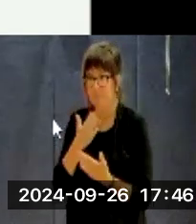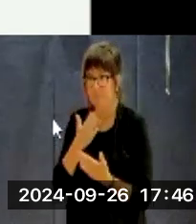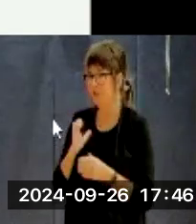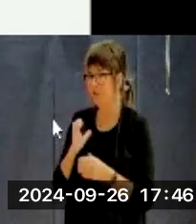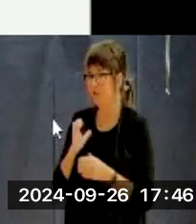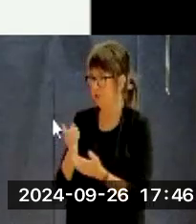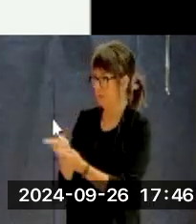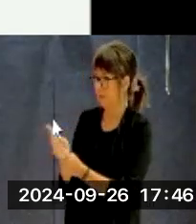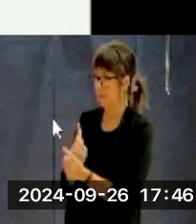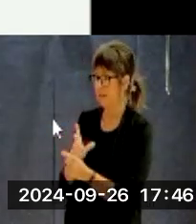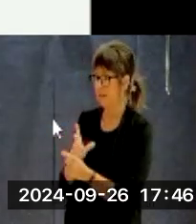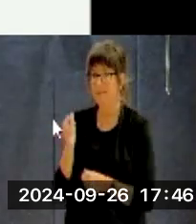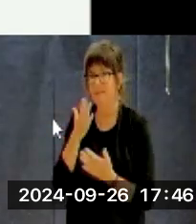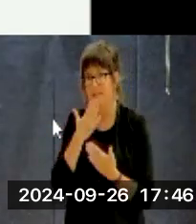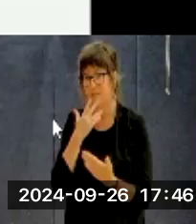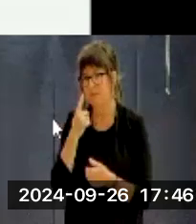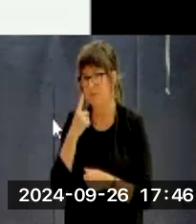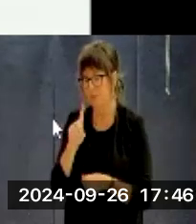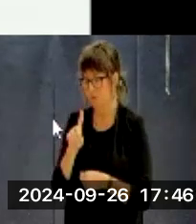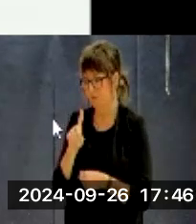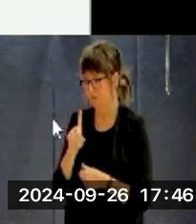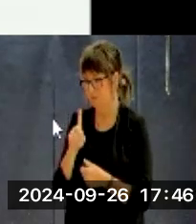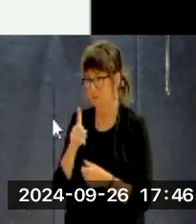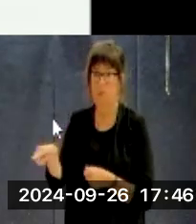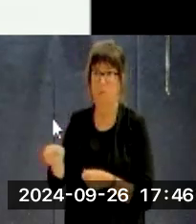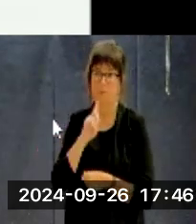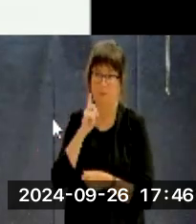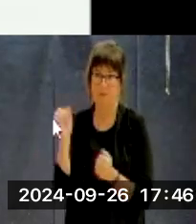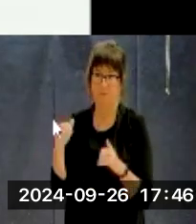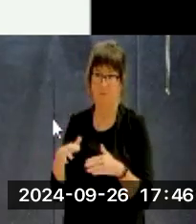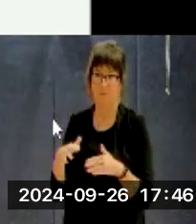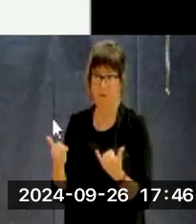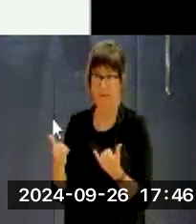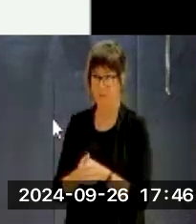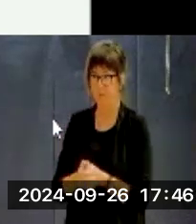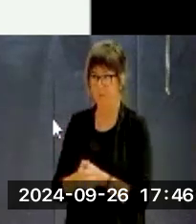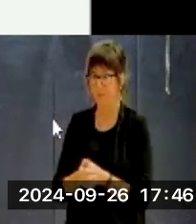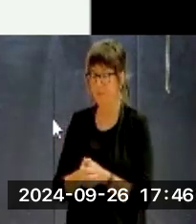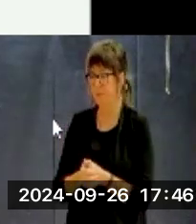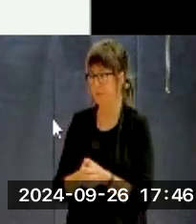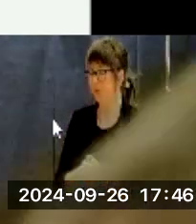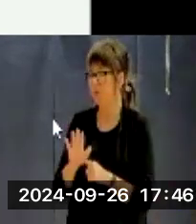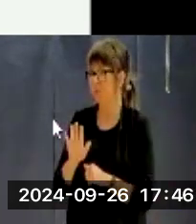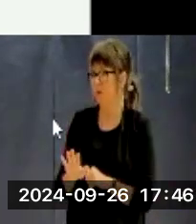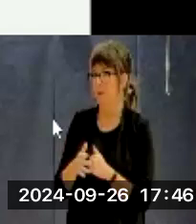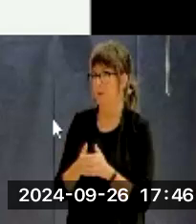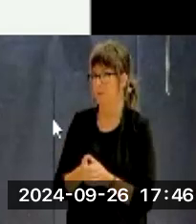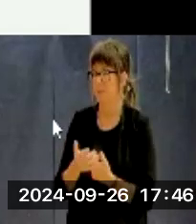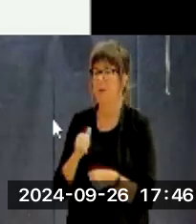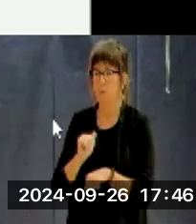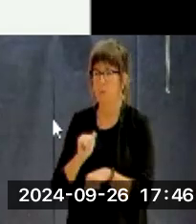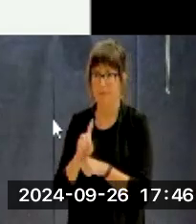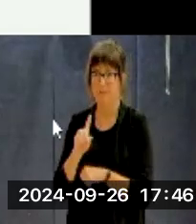commissioners and also thankful to all of you for being here. So I work at Disability